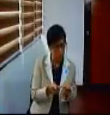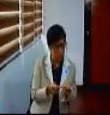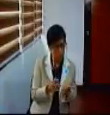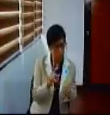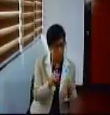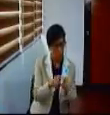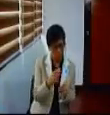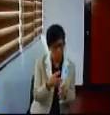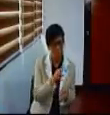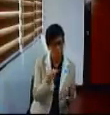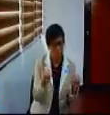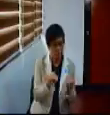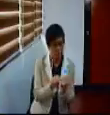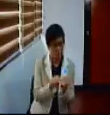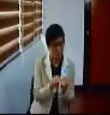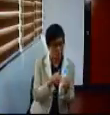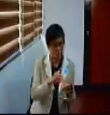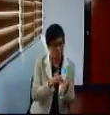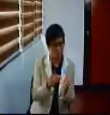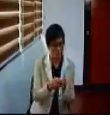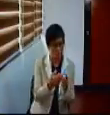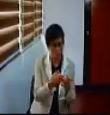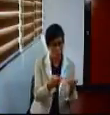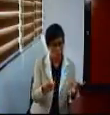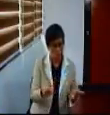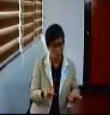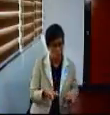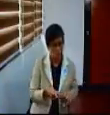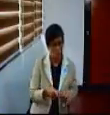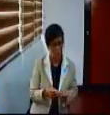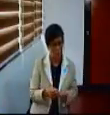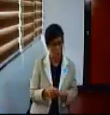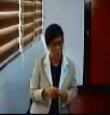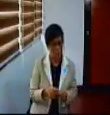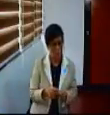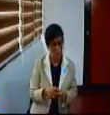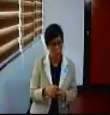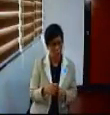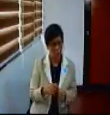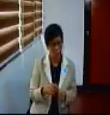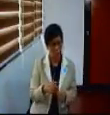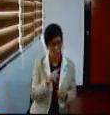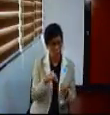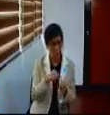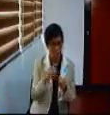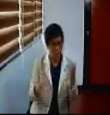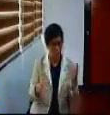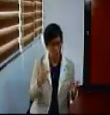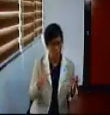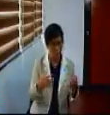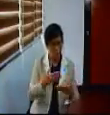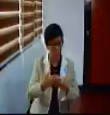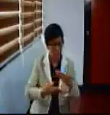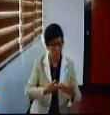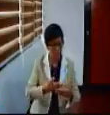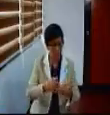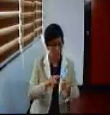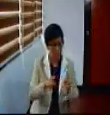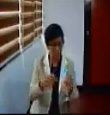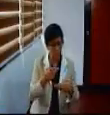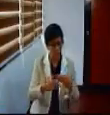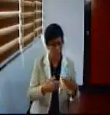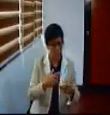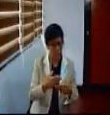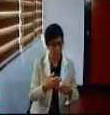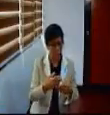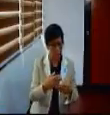normally define jurisdiction in terms of court proceedings, but the process being engaged in is